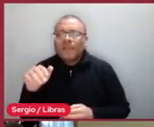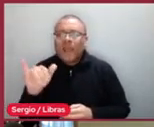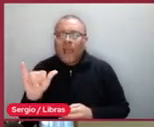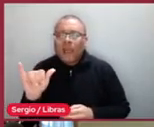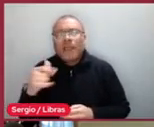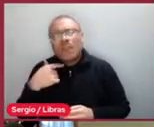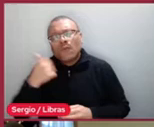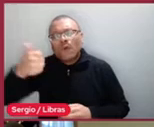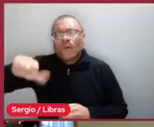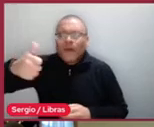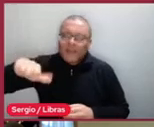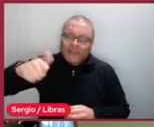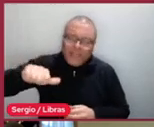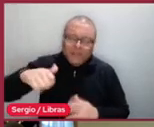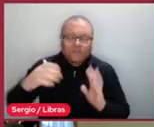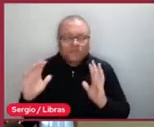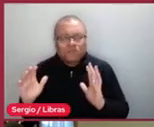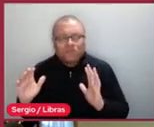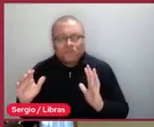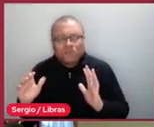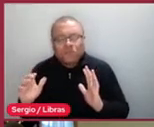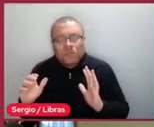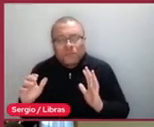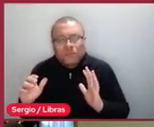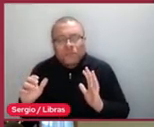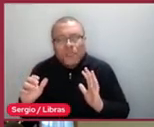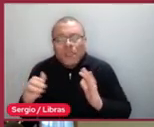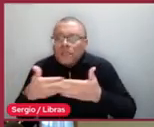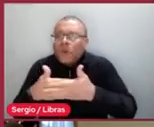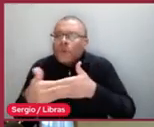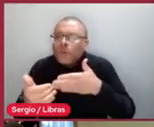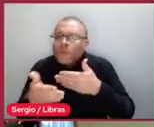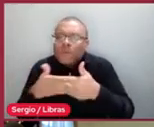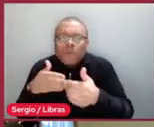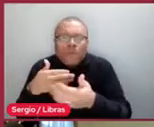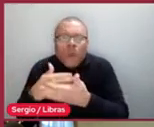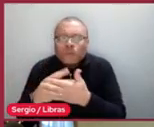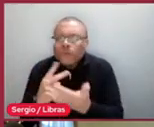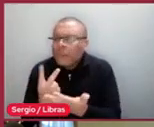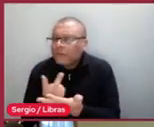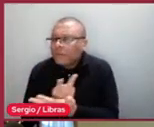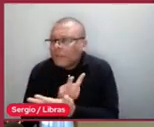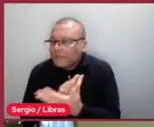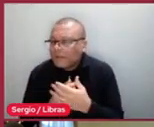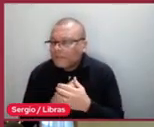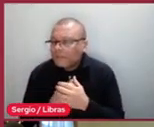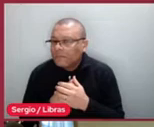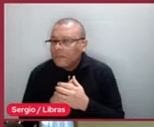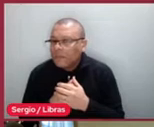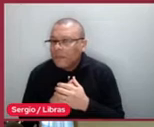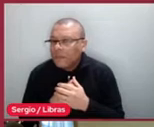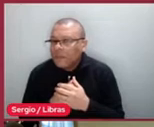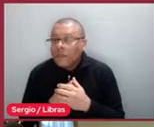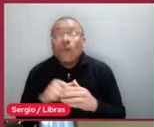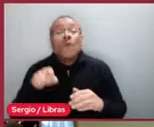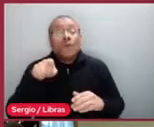name and numericality of age, but if anything else comes in, it will also be